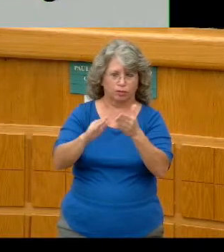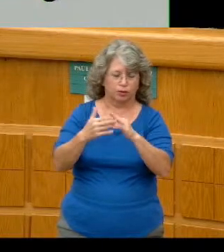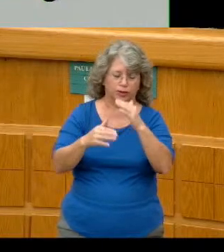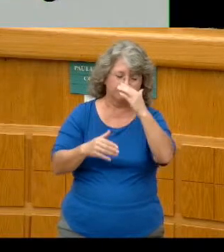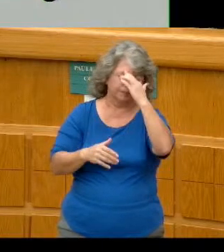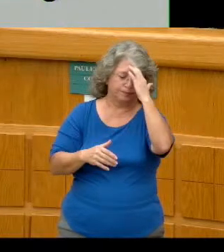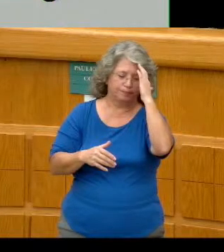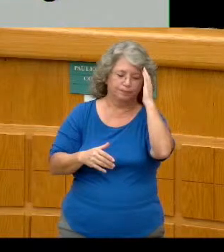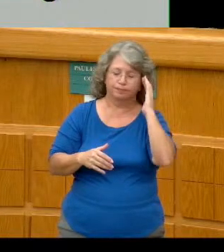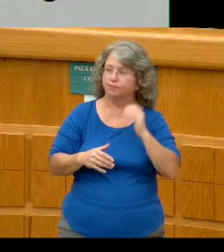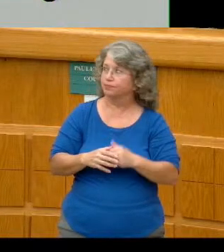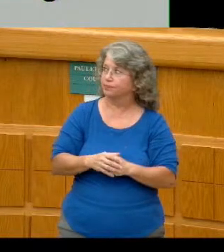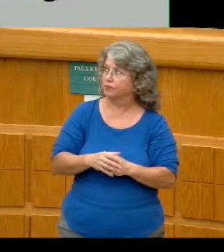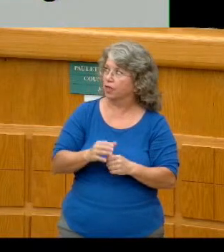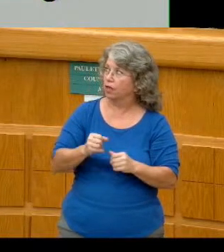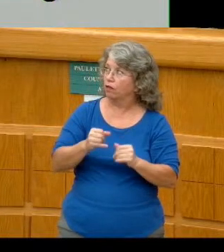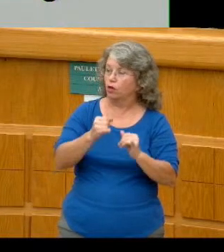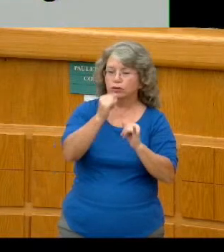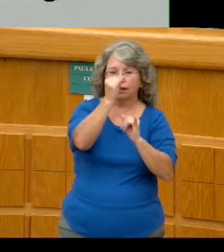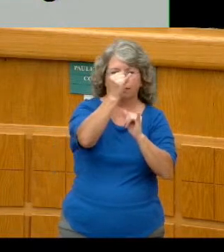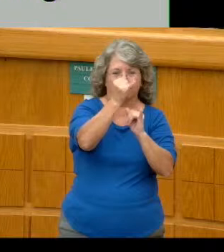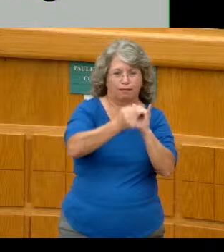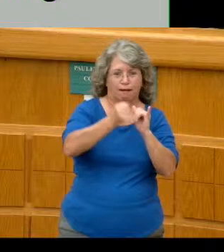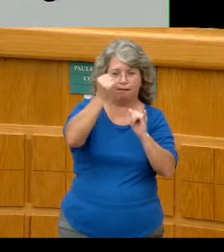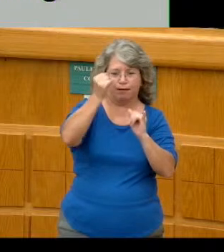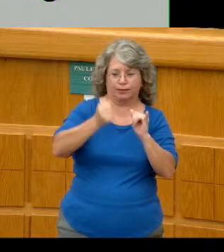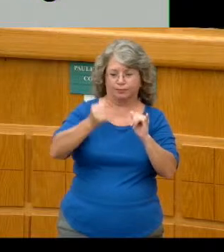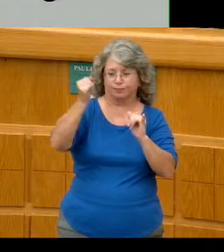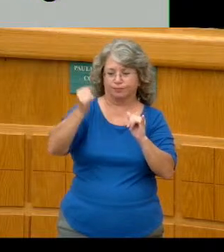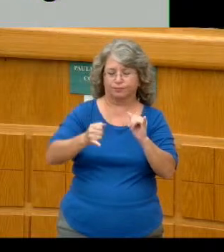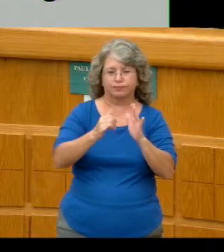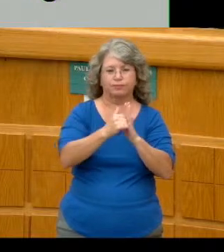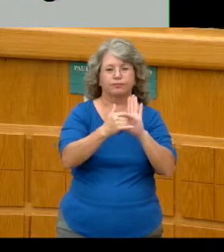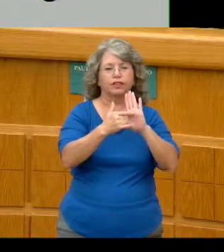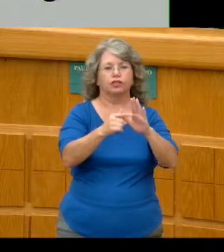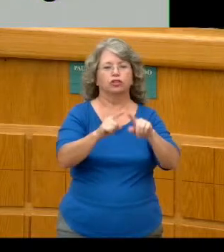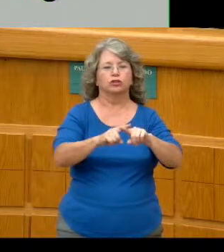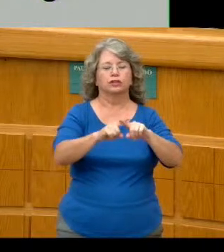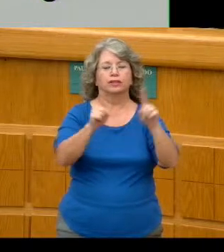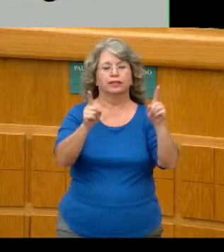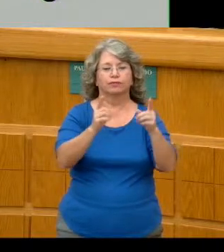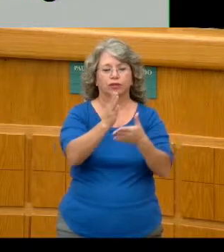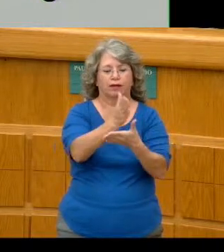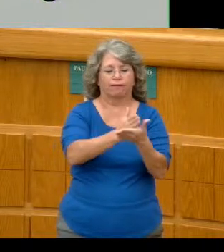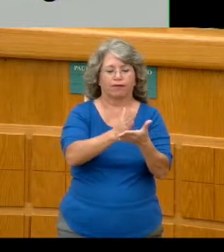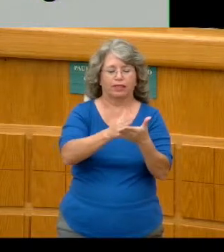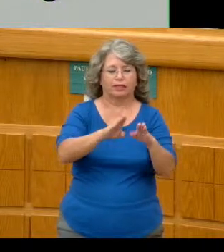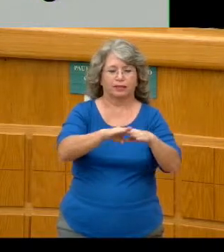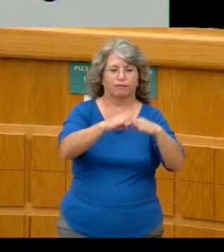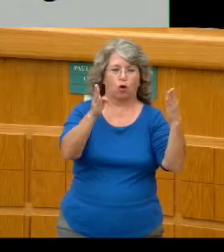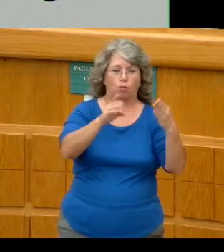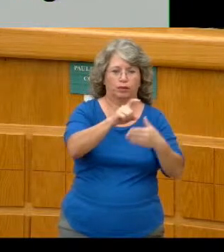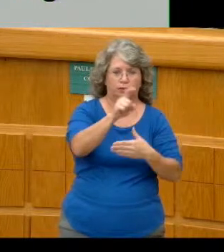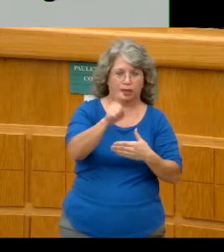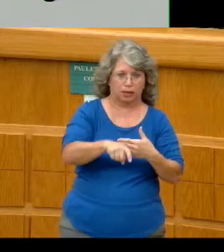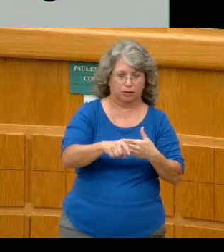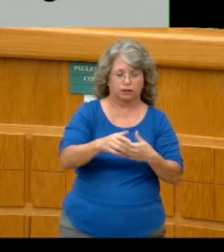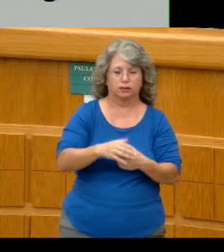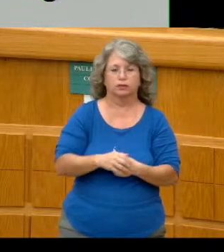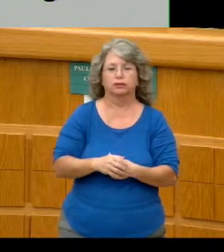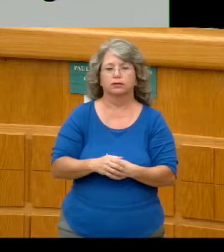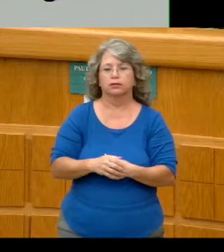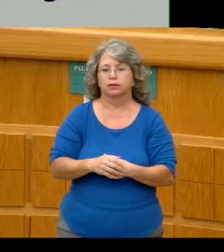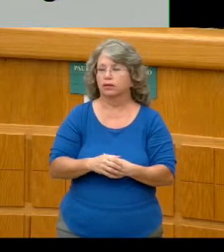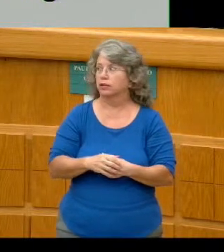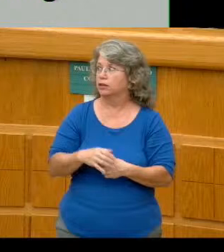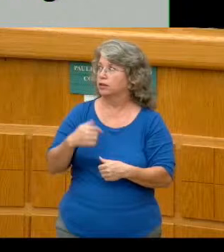the vertical lines here, the dashed lines show different phases of open Texas or closed Texas, as you will. And so we've been